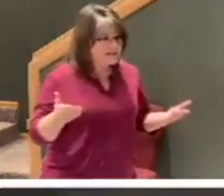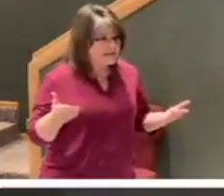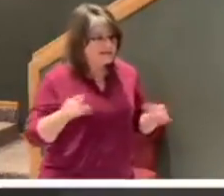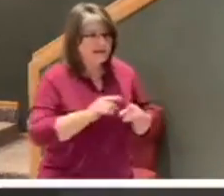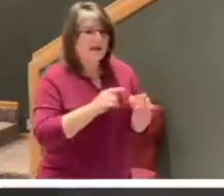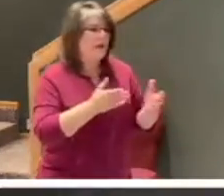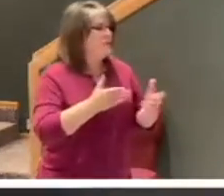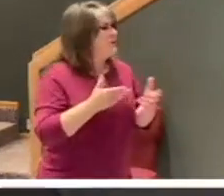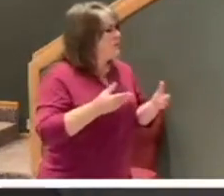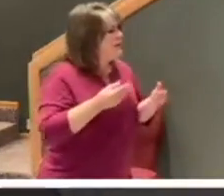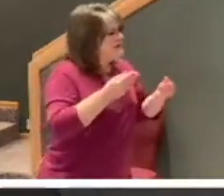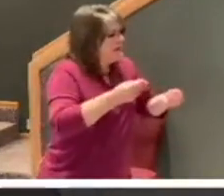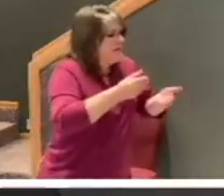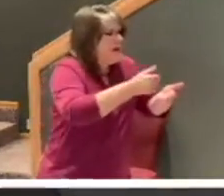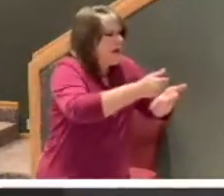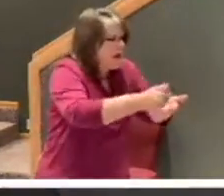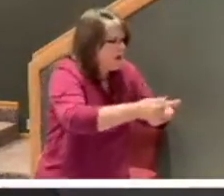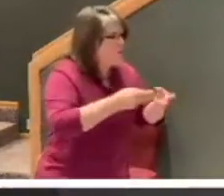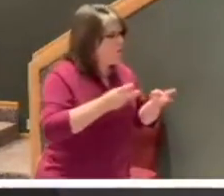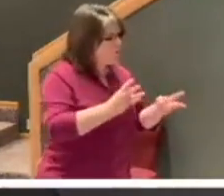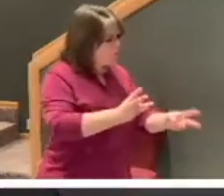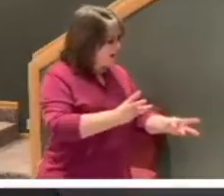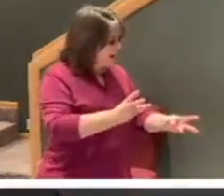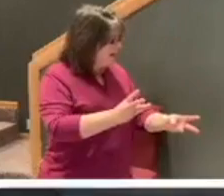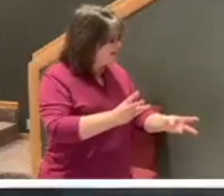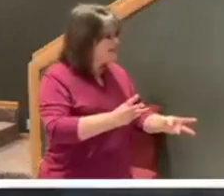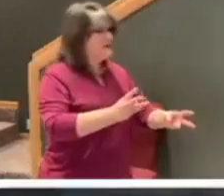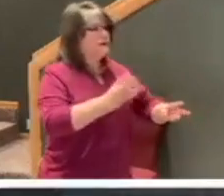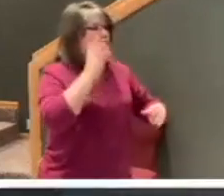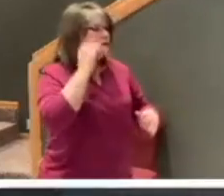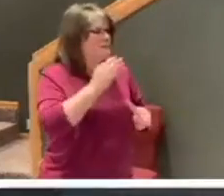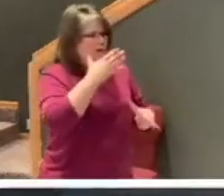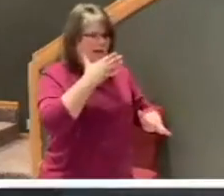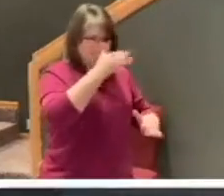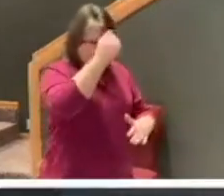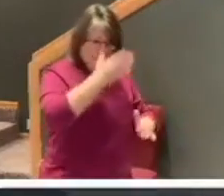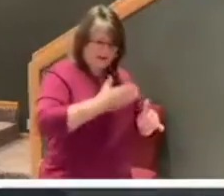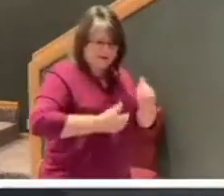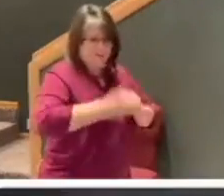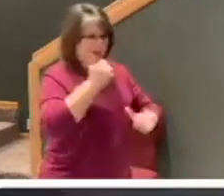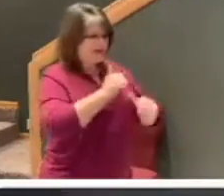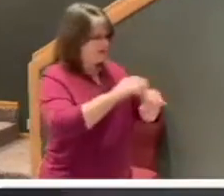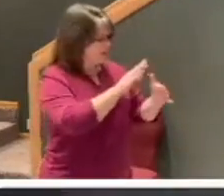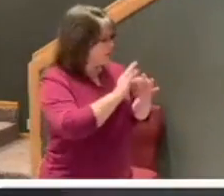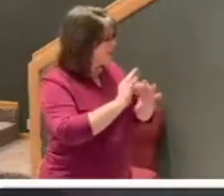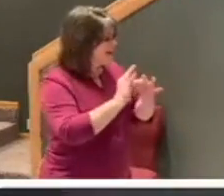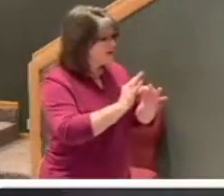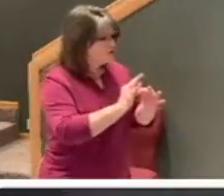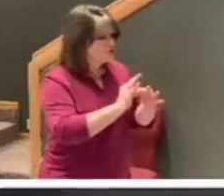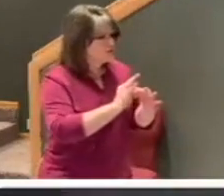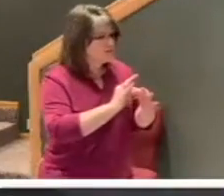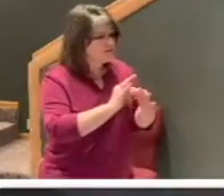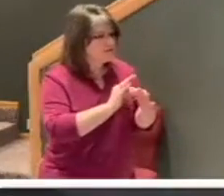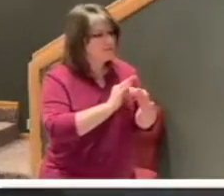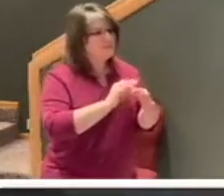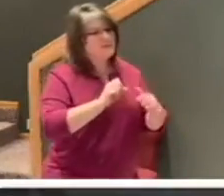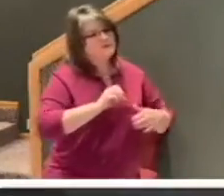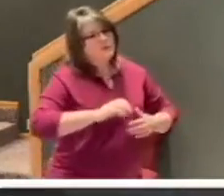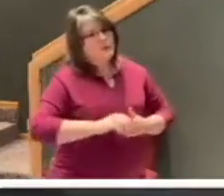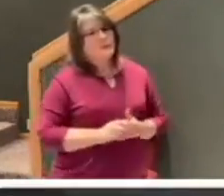we want to give resource. We want people to experience God's best in their relationships. And so,